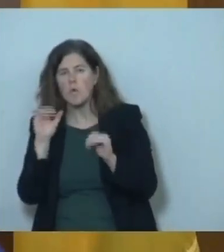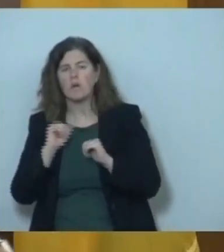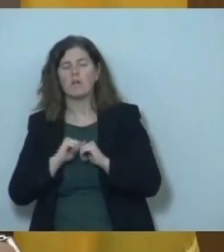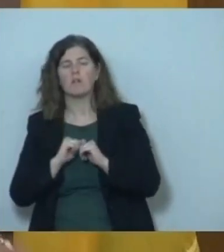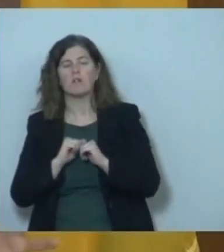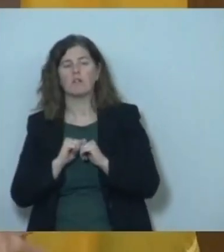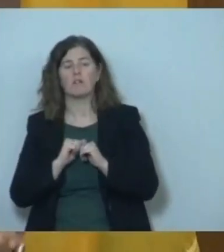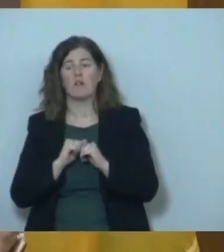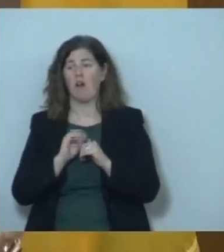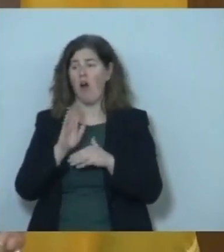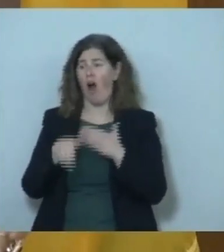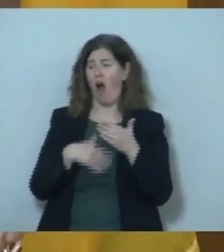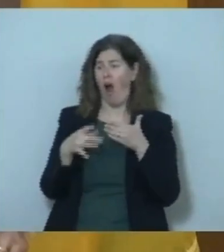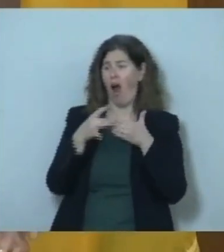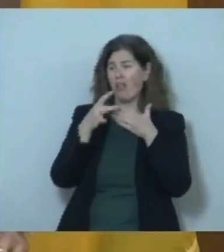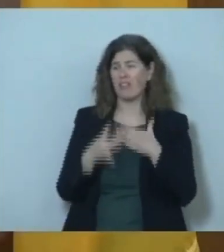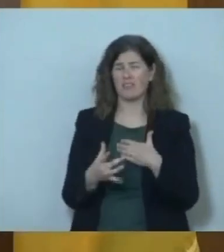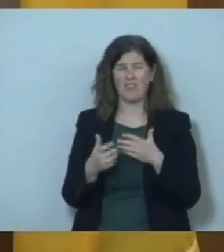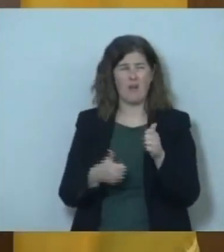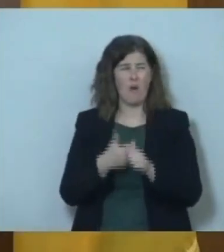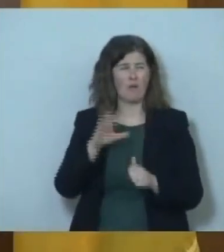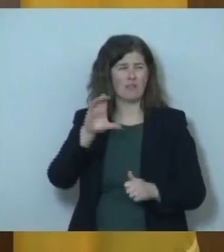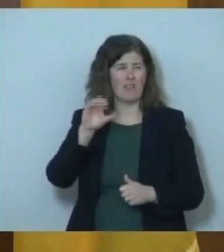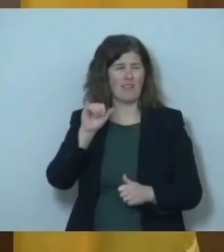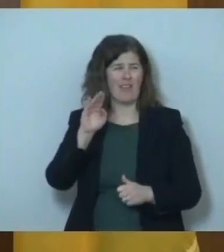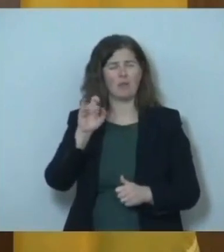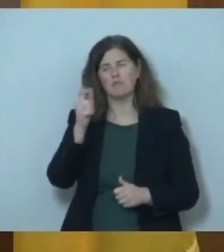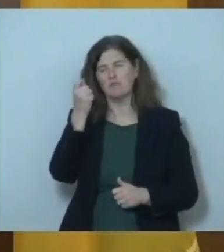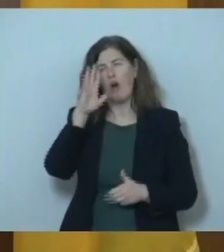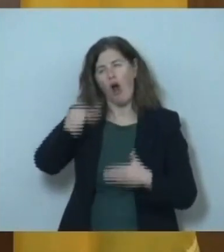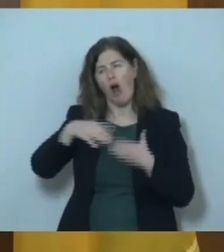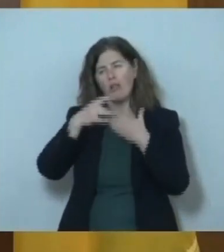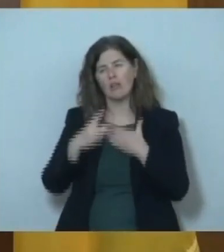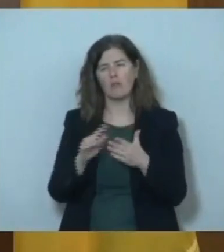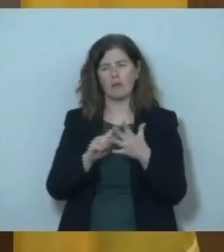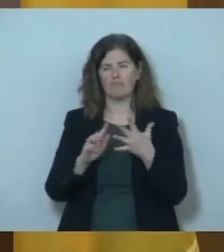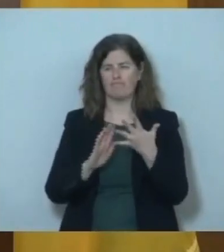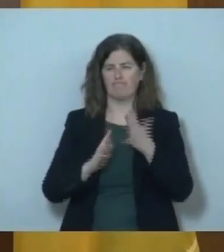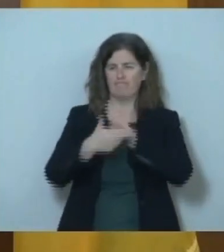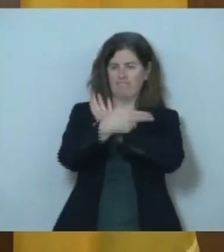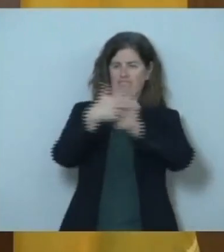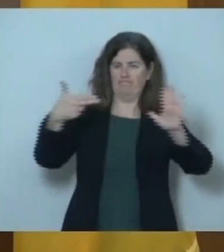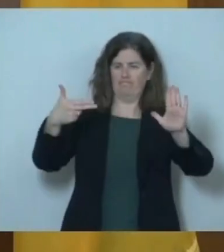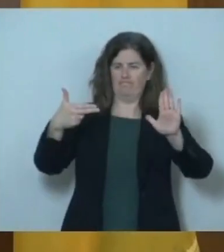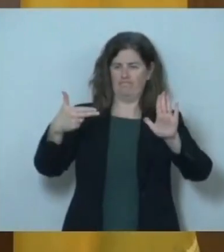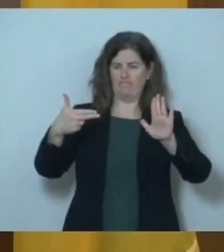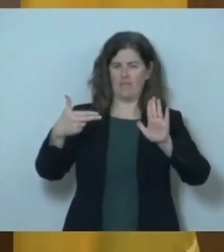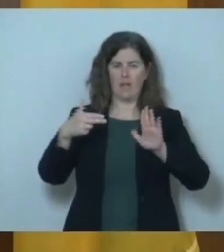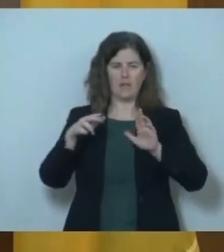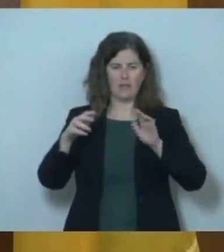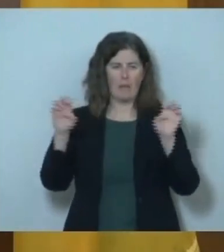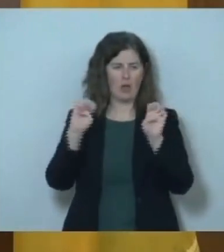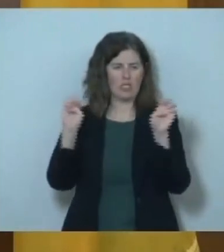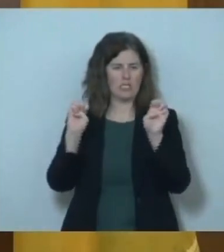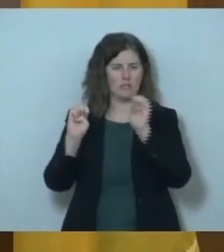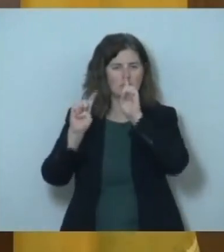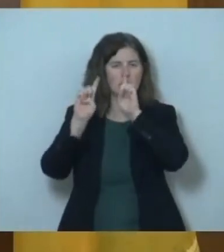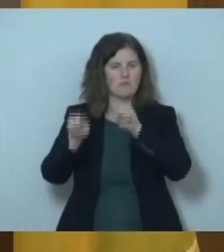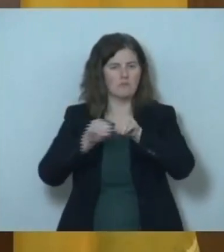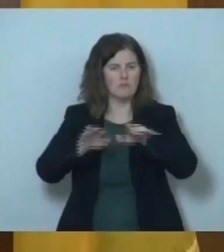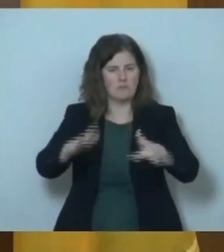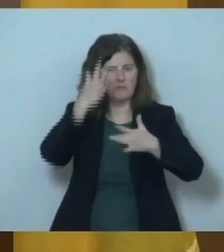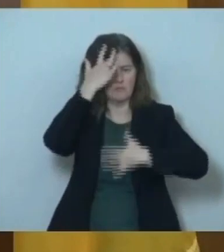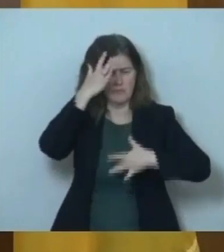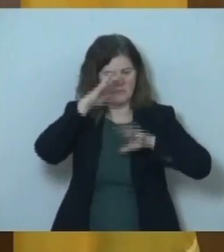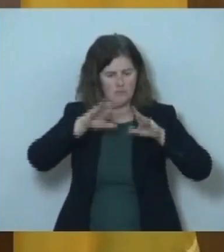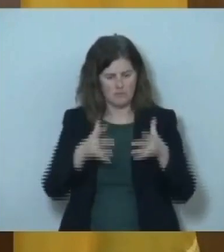all of the leaders, which is most of the cabinet, and they're all leaders, but in terms of the specific pandemic response, then we don't only look